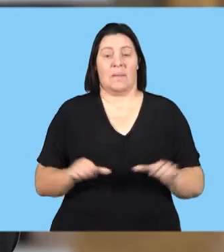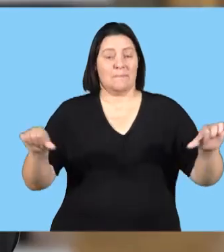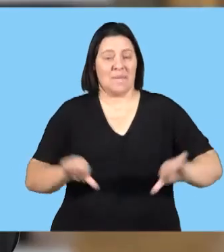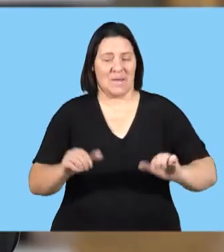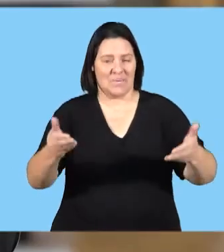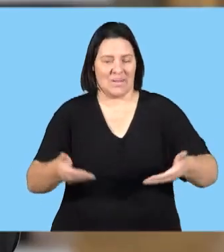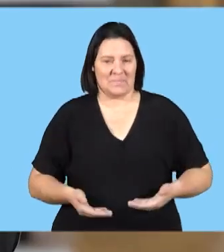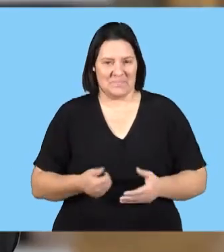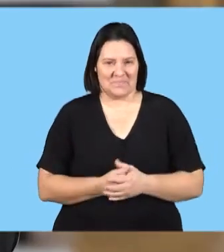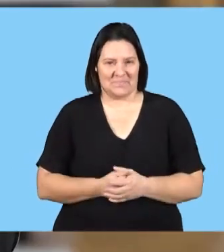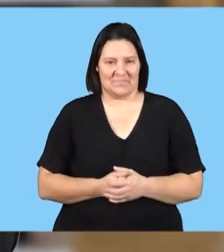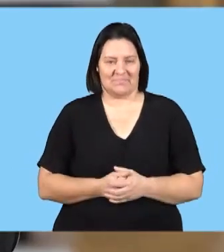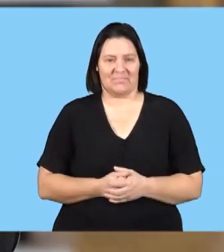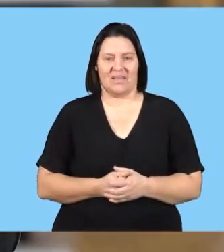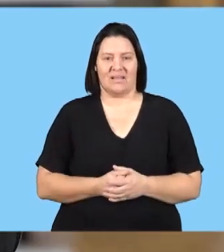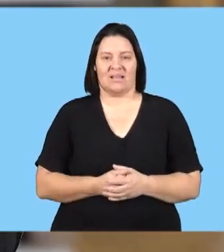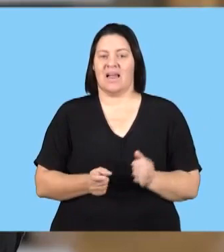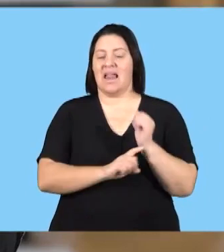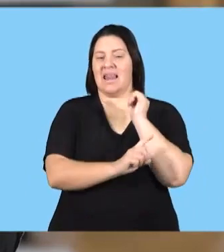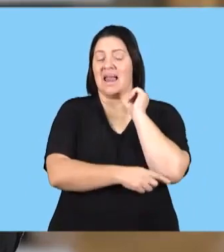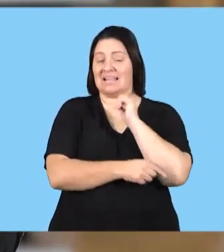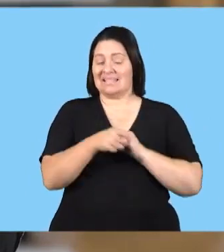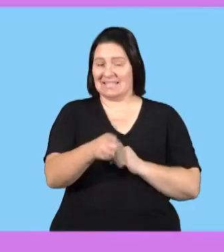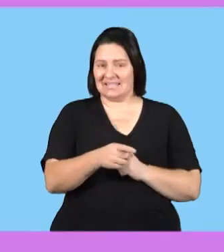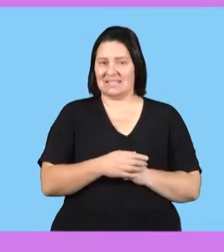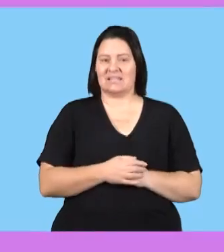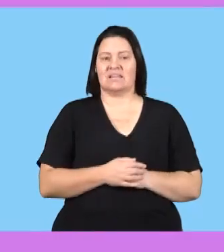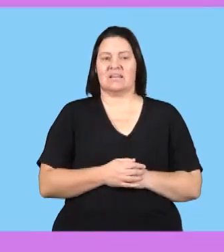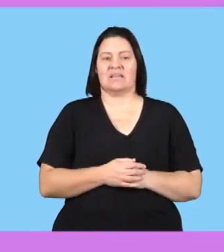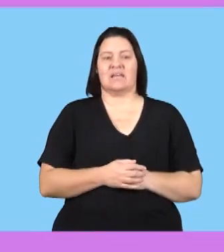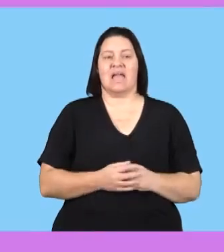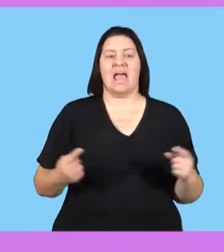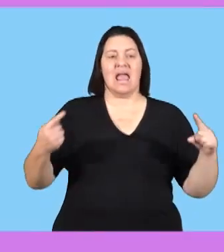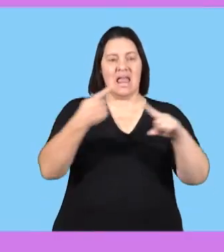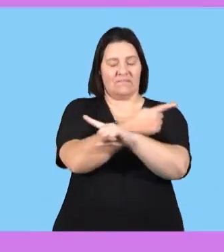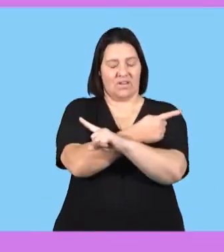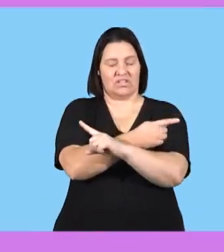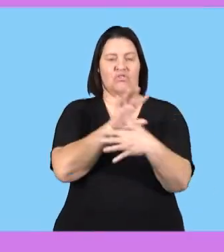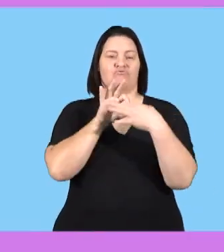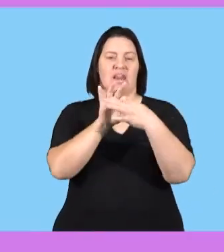Welcome back. The last section is inverse relationships.